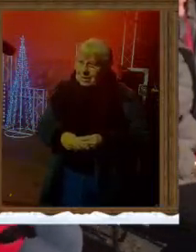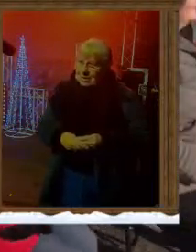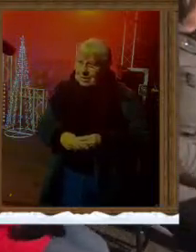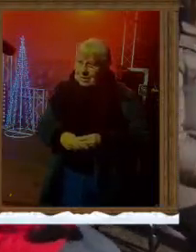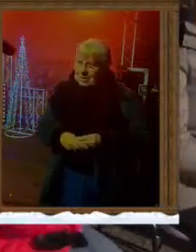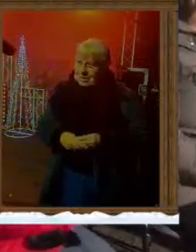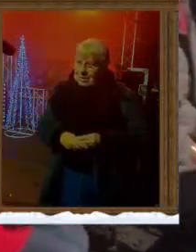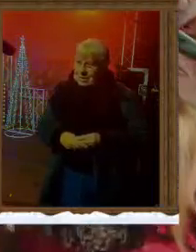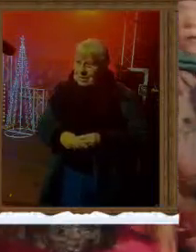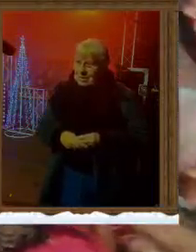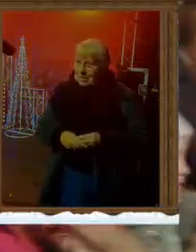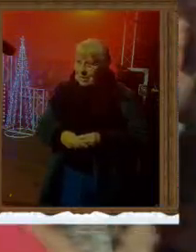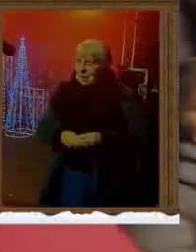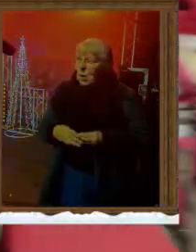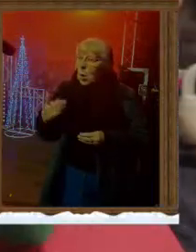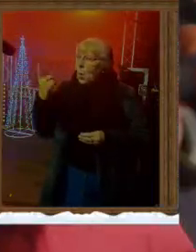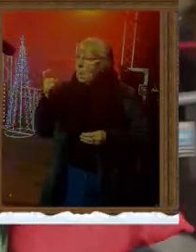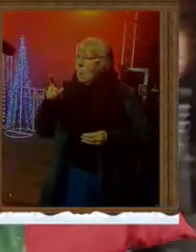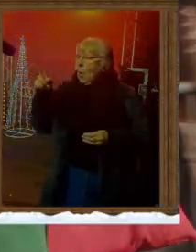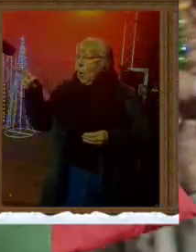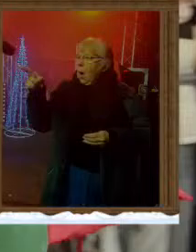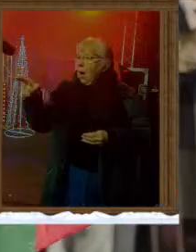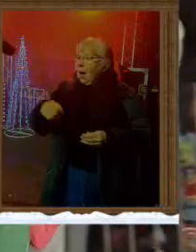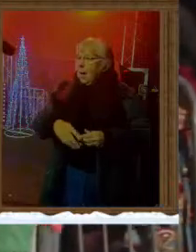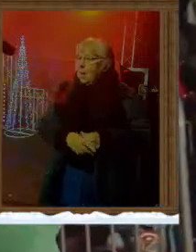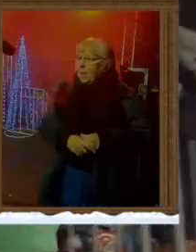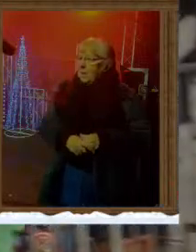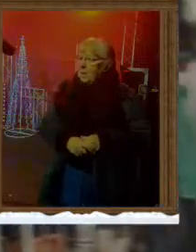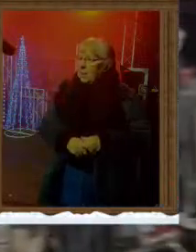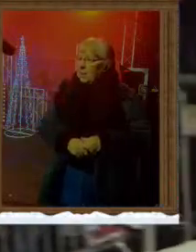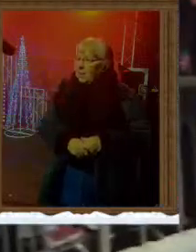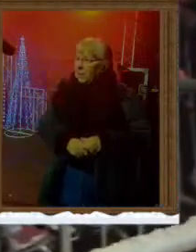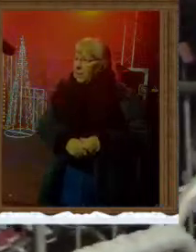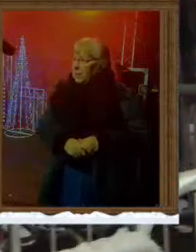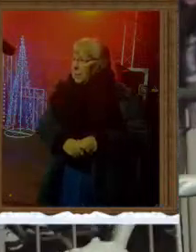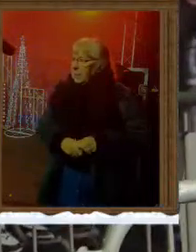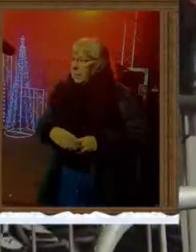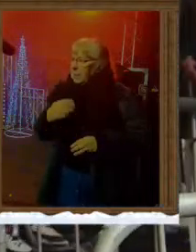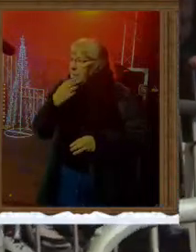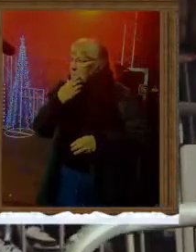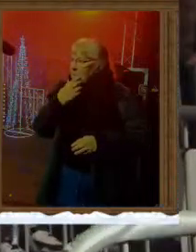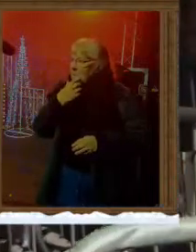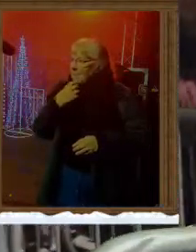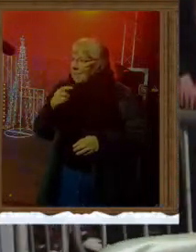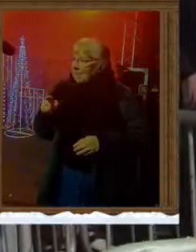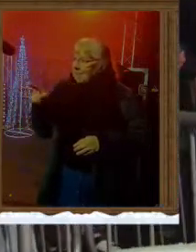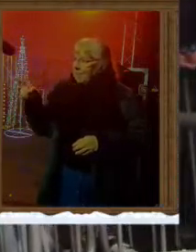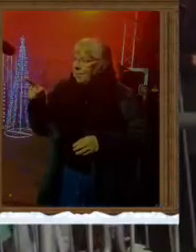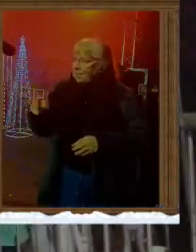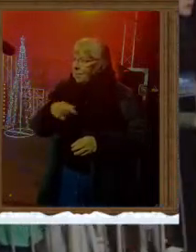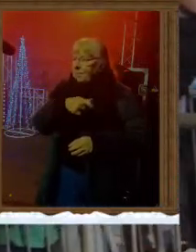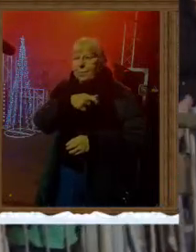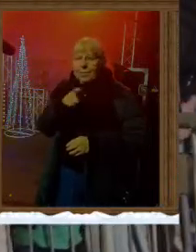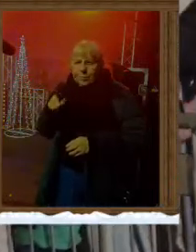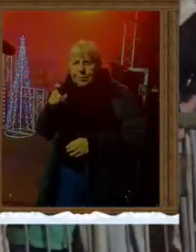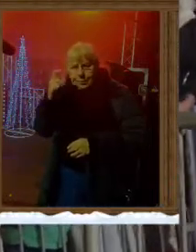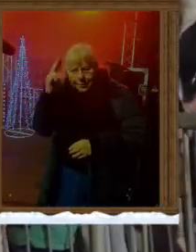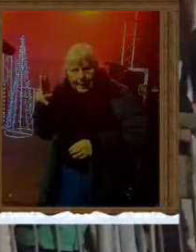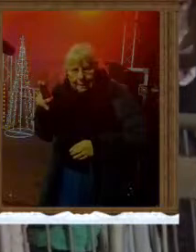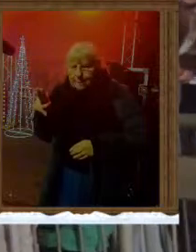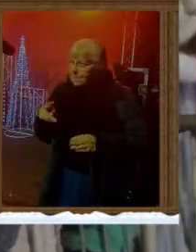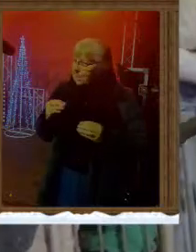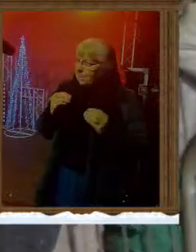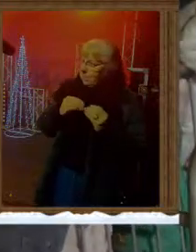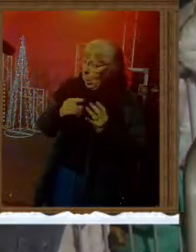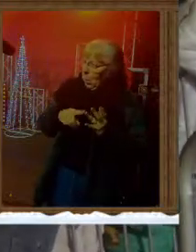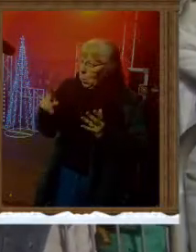There we go. There okay. you go. And one more over here for now. And we're going to go here. Representing, what's your name? Bo.